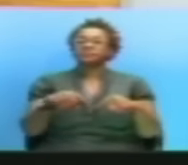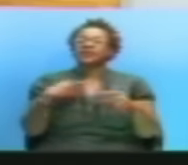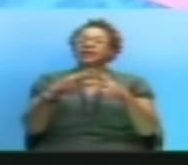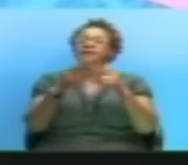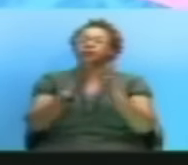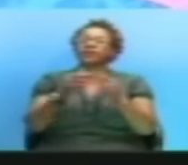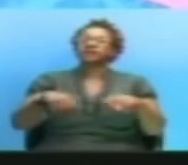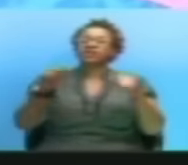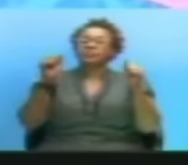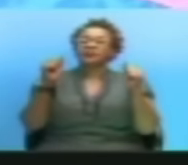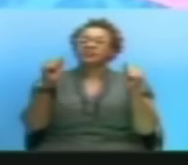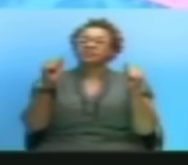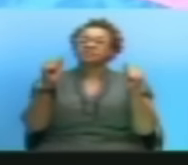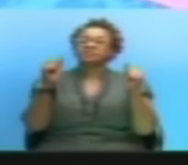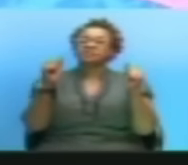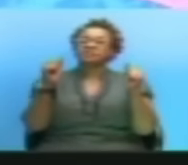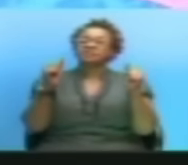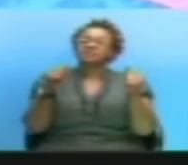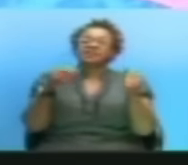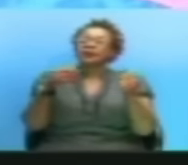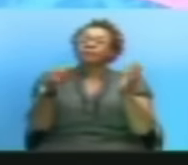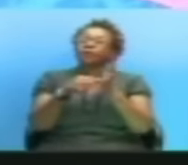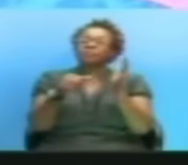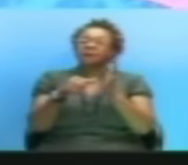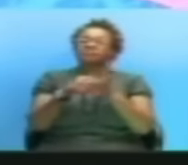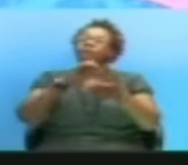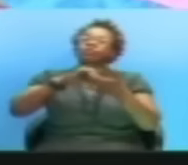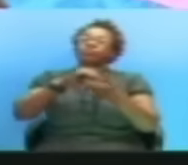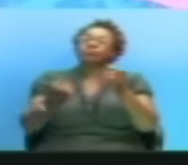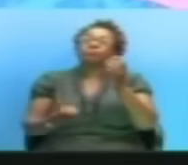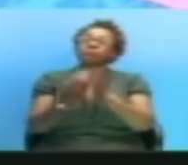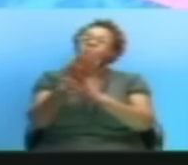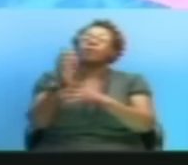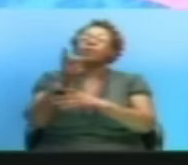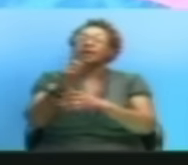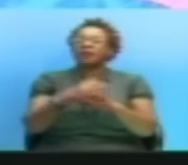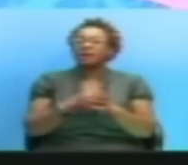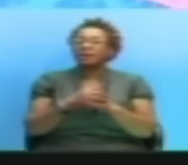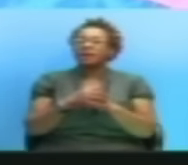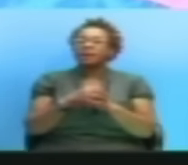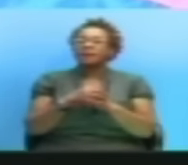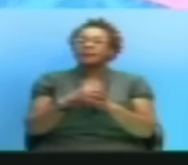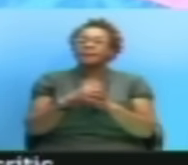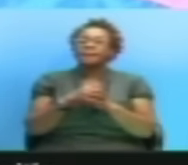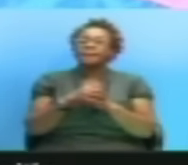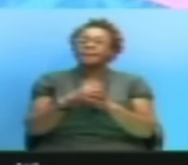Chairman. When did this degradation, as your colleagues had said, begin? When did it begin in Buru Buru?